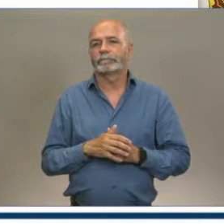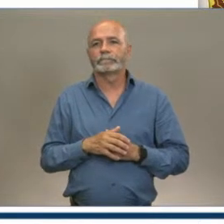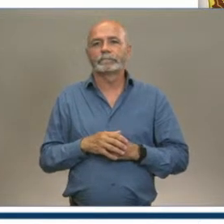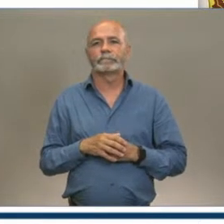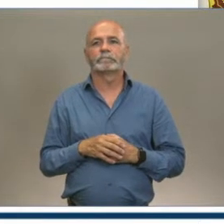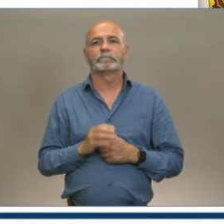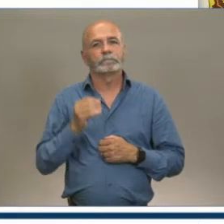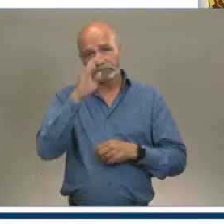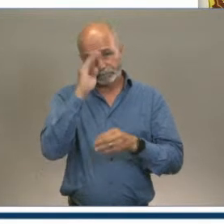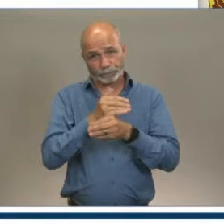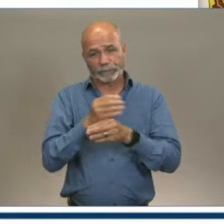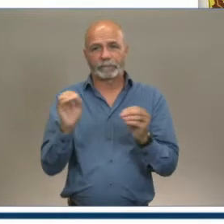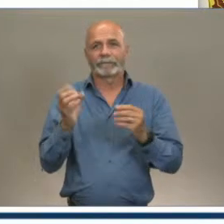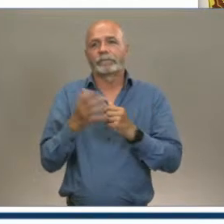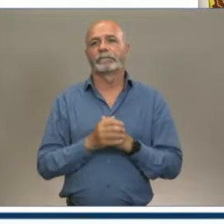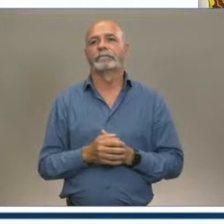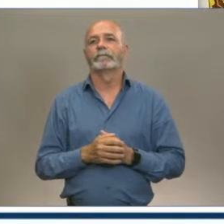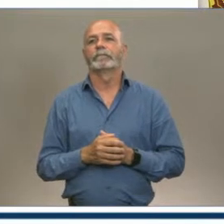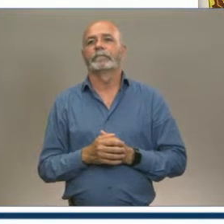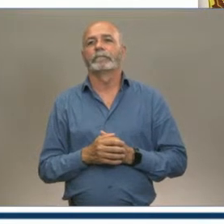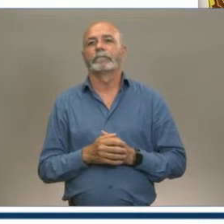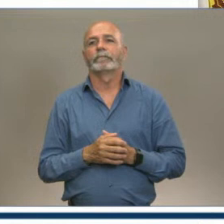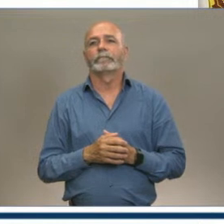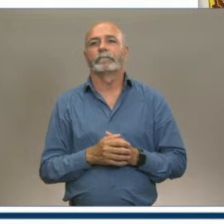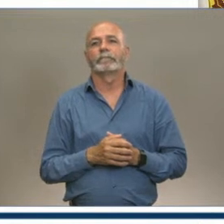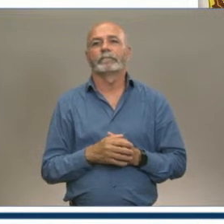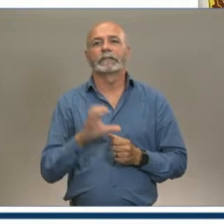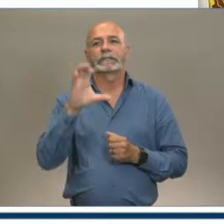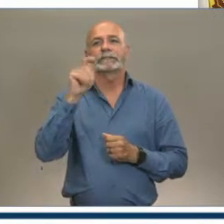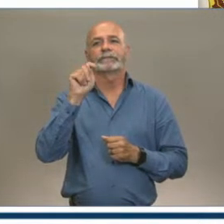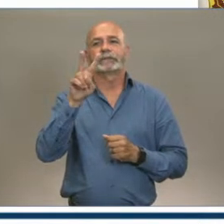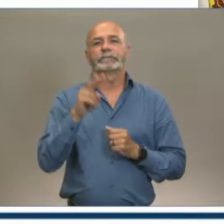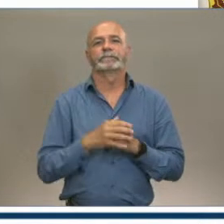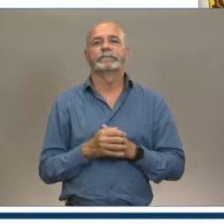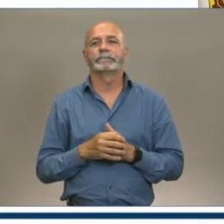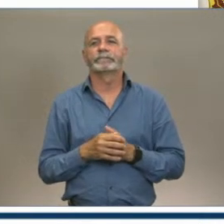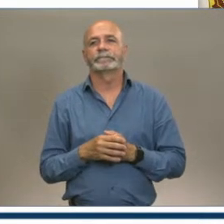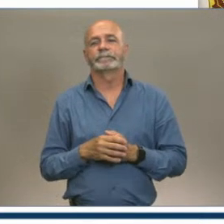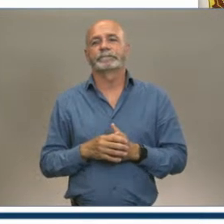Okay, we'll come back to you. We'll go now to Sarah Plowman with CTV. Go ahead, Sarah.